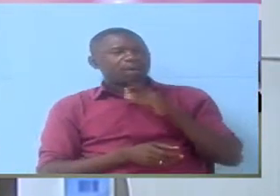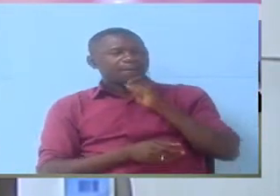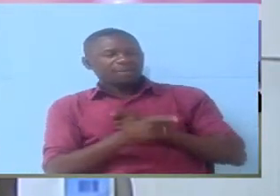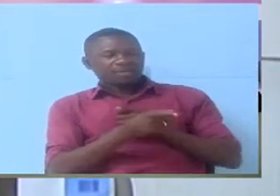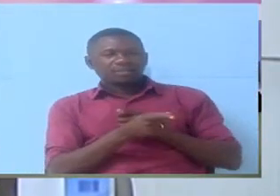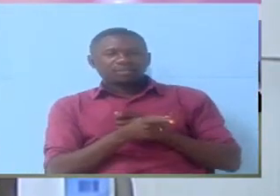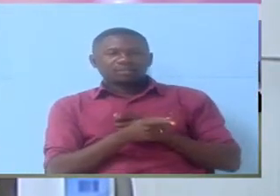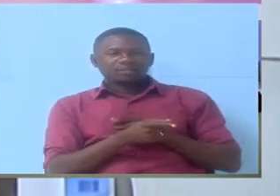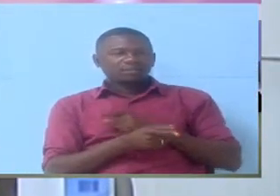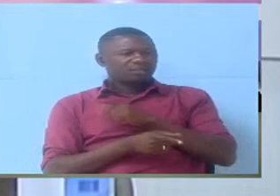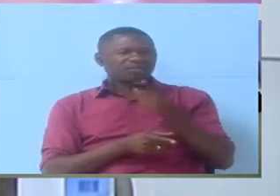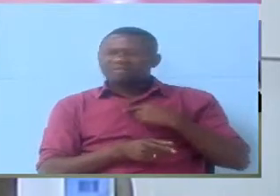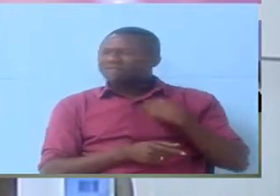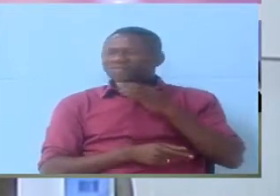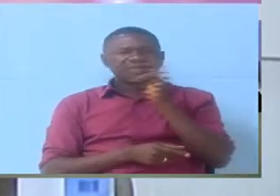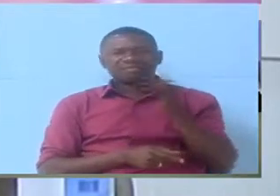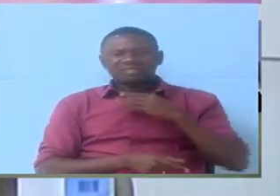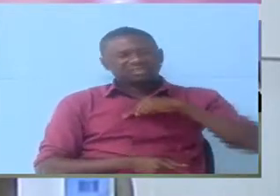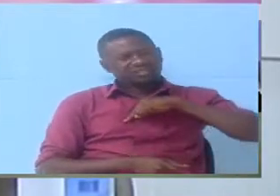dejected,